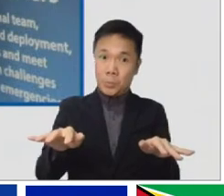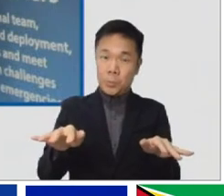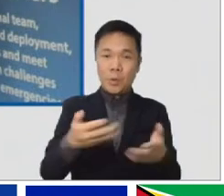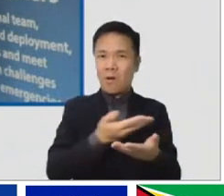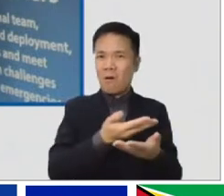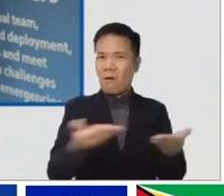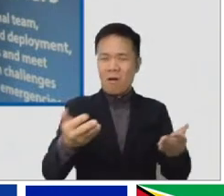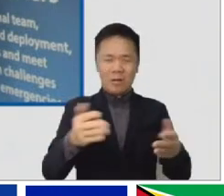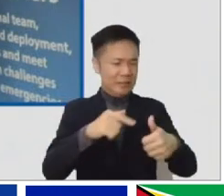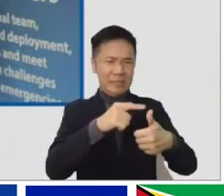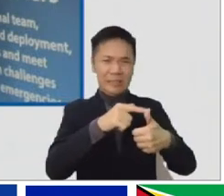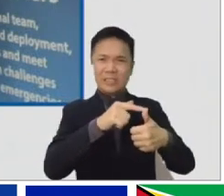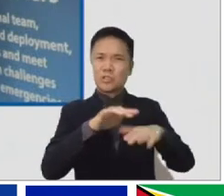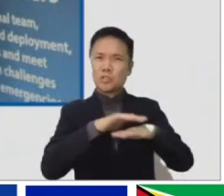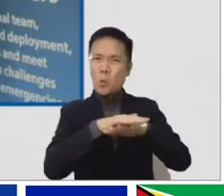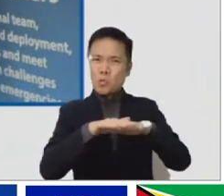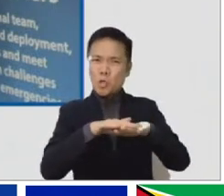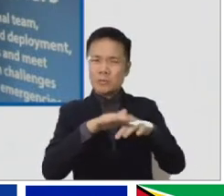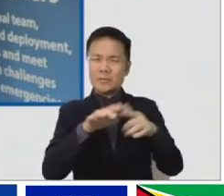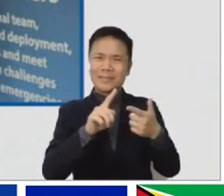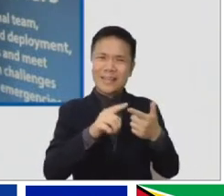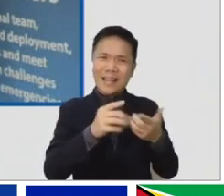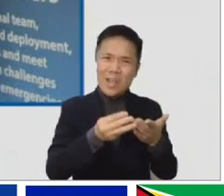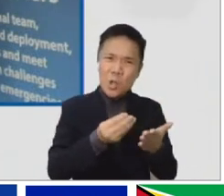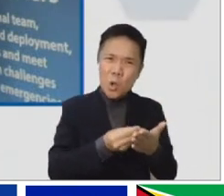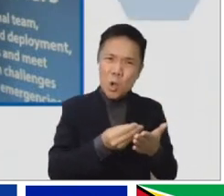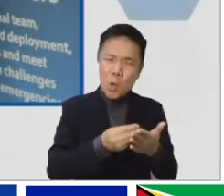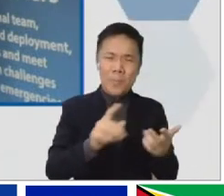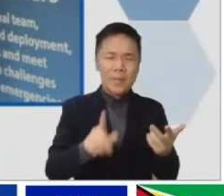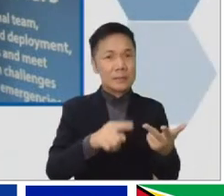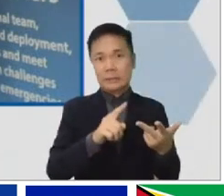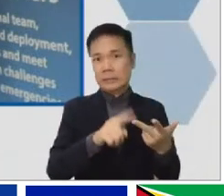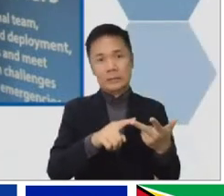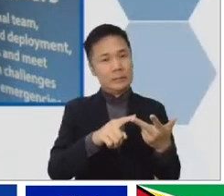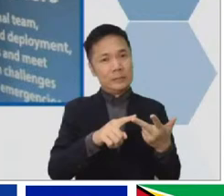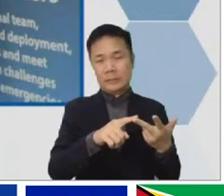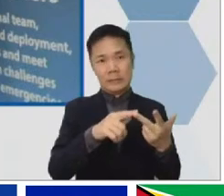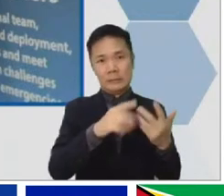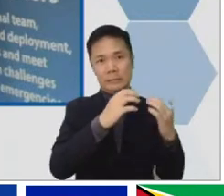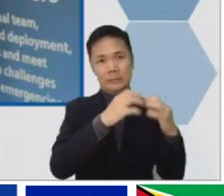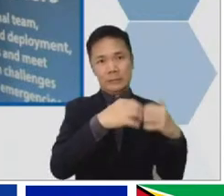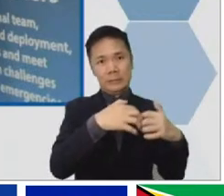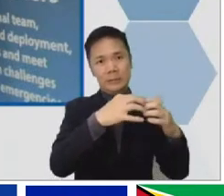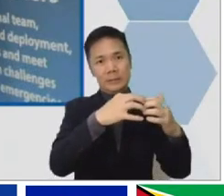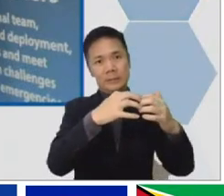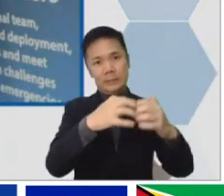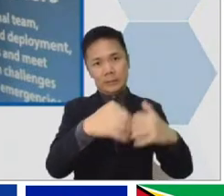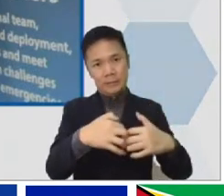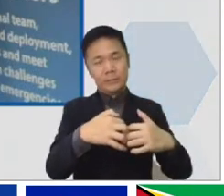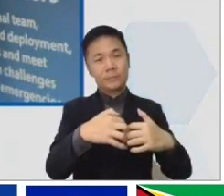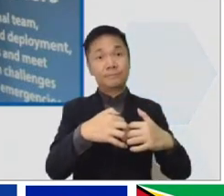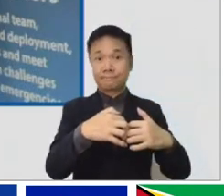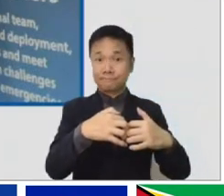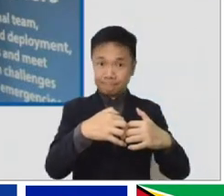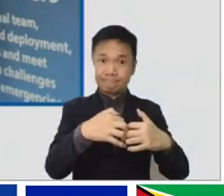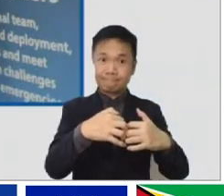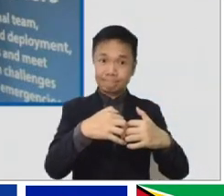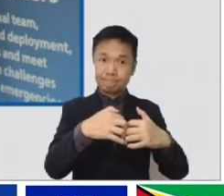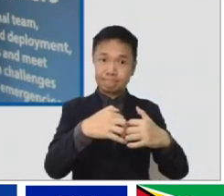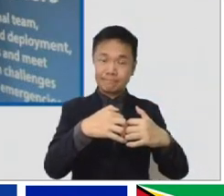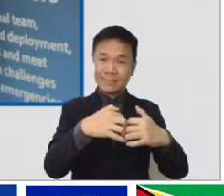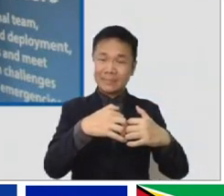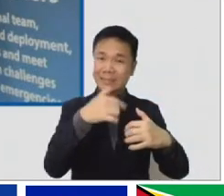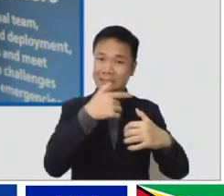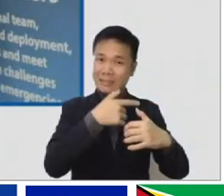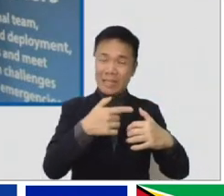economic sectors, socially and economically, up to a level that is still being analyzed.